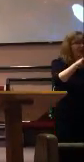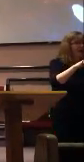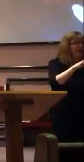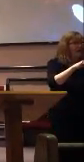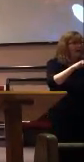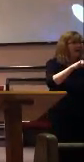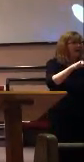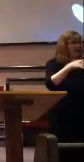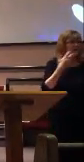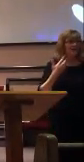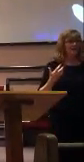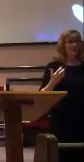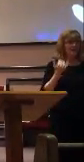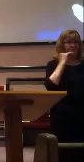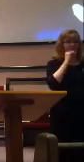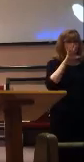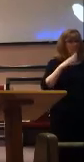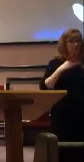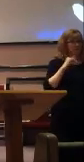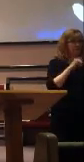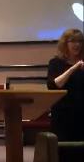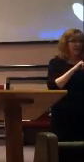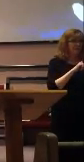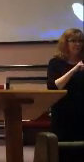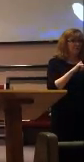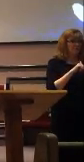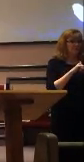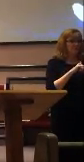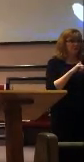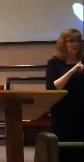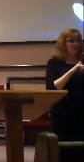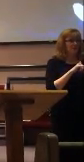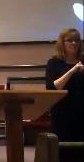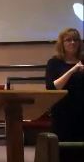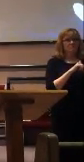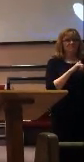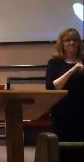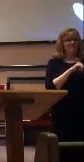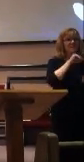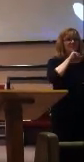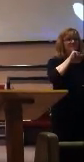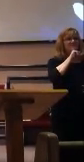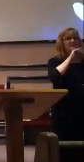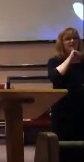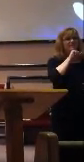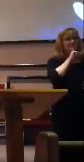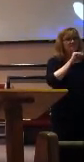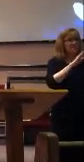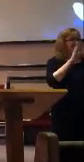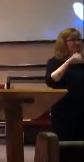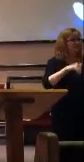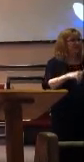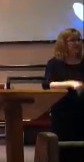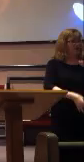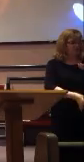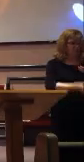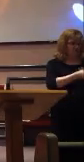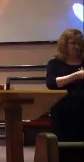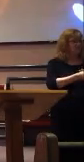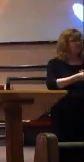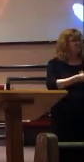that I embody, Jesus says, shake the dust of that town off your feet,